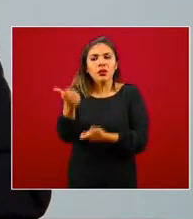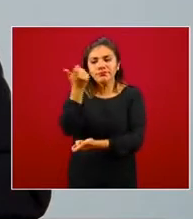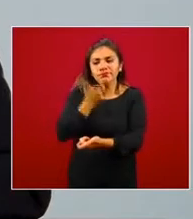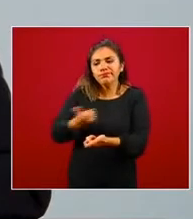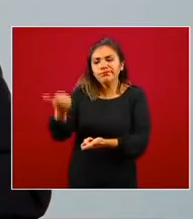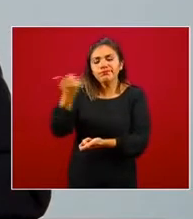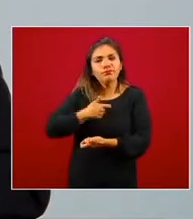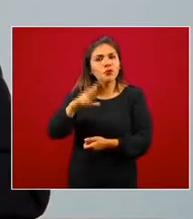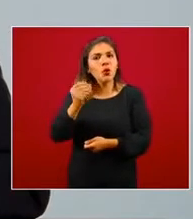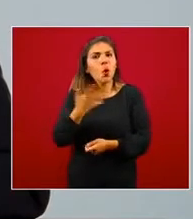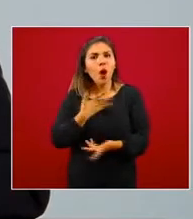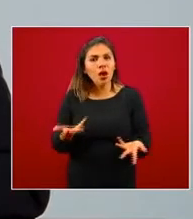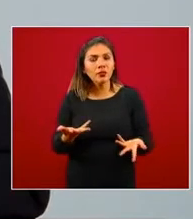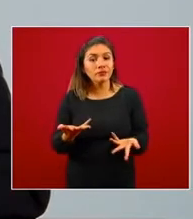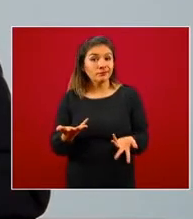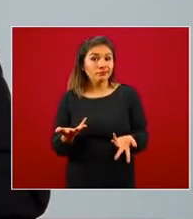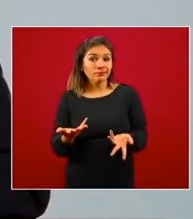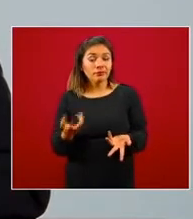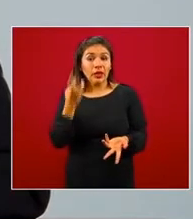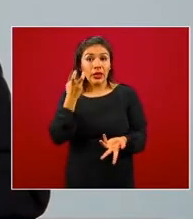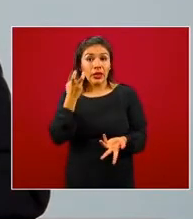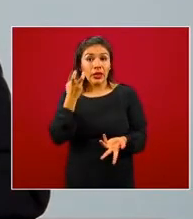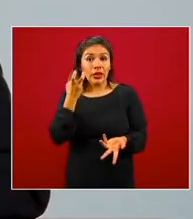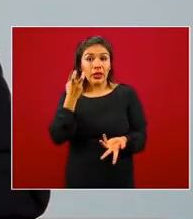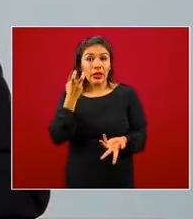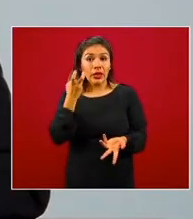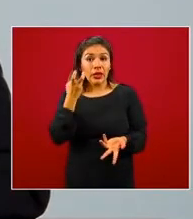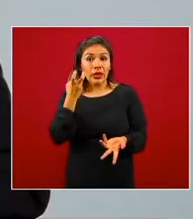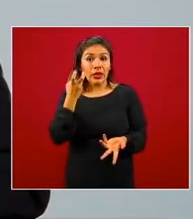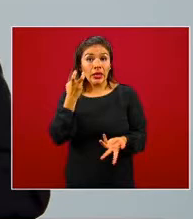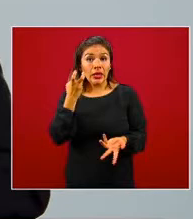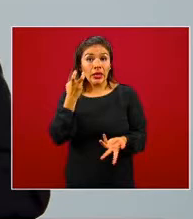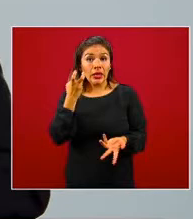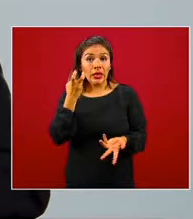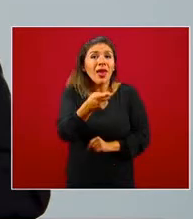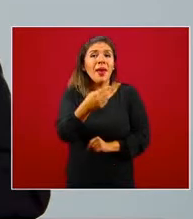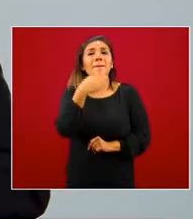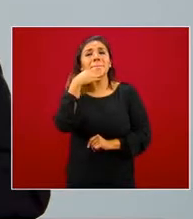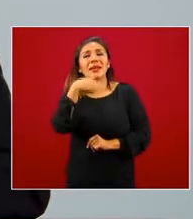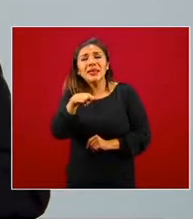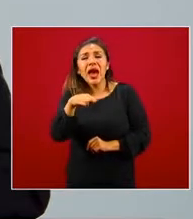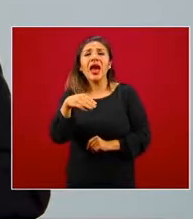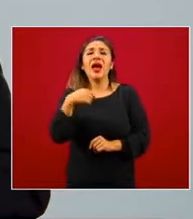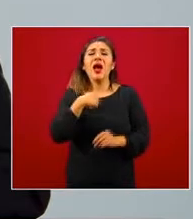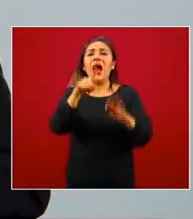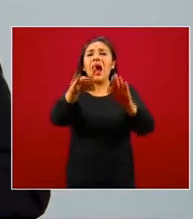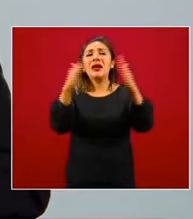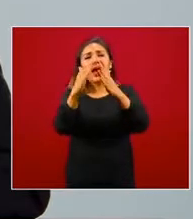have any money. They don't have any money to buy food.